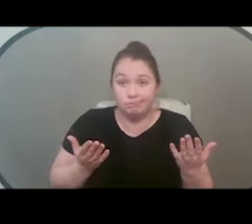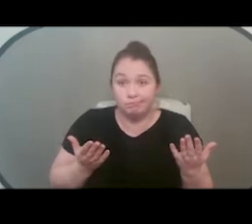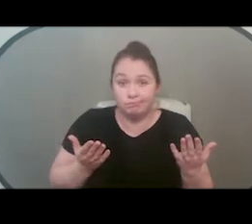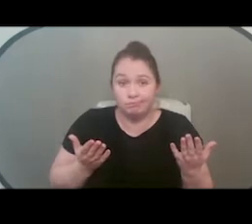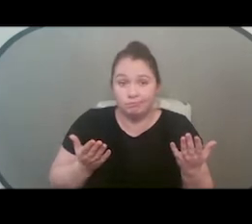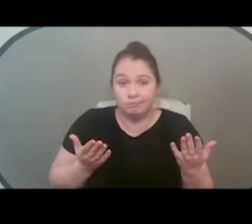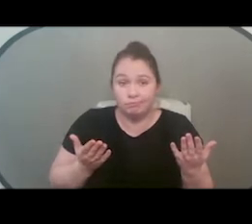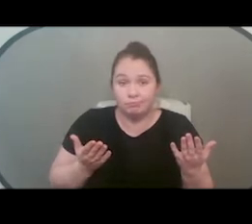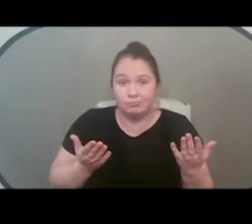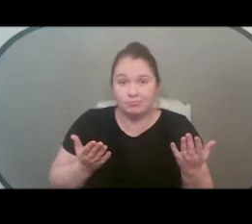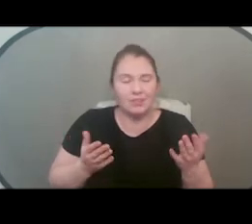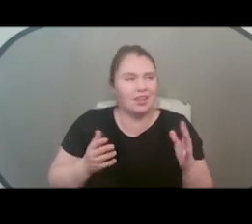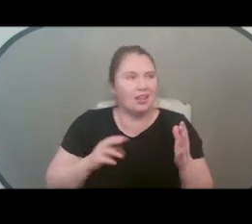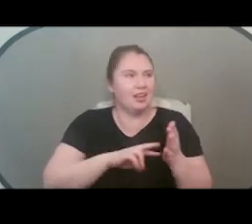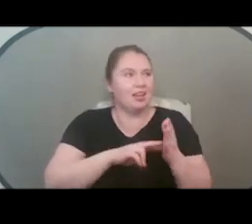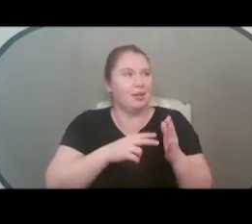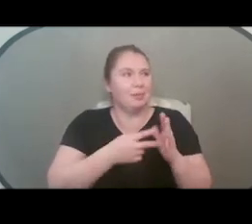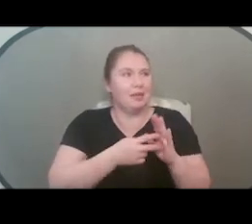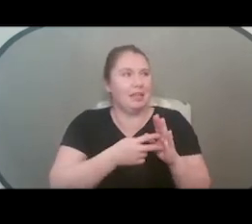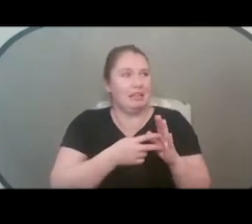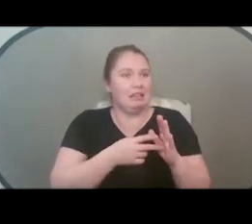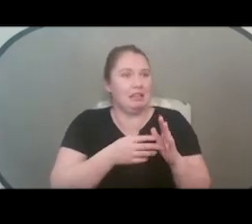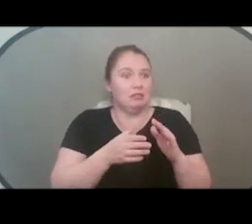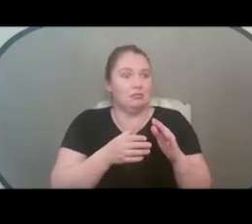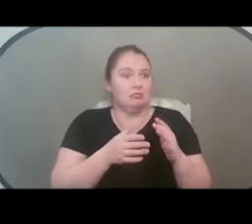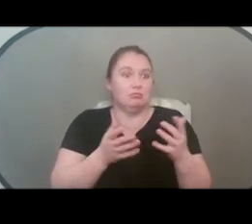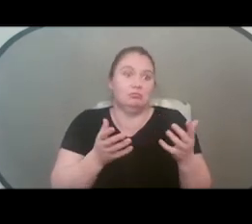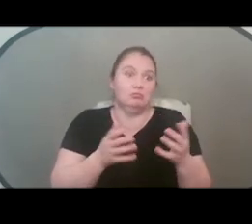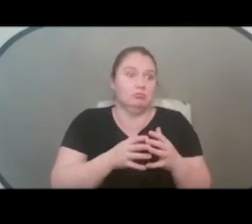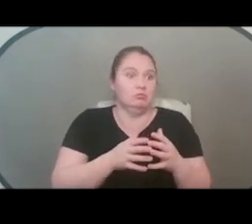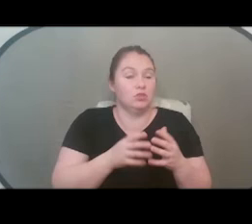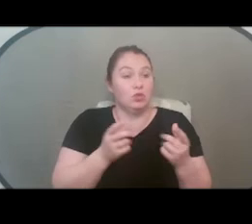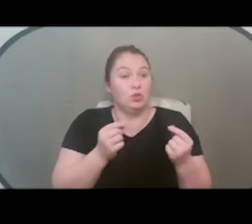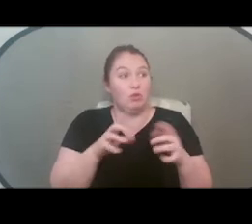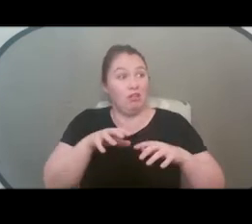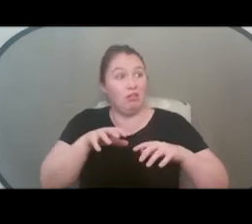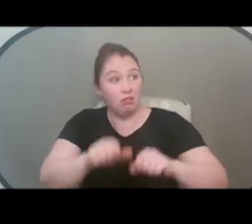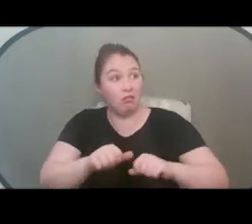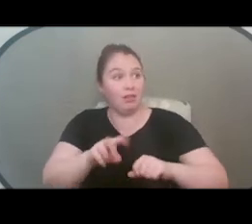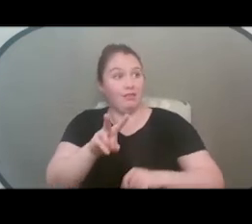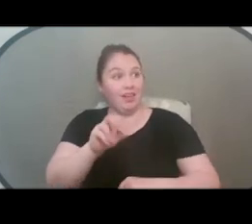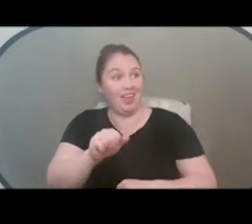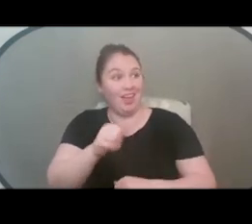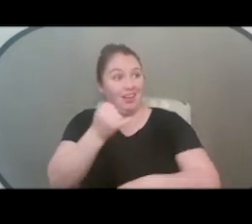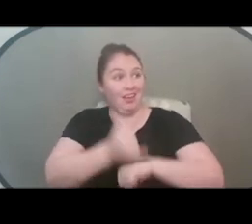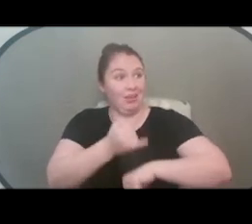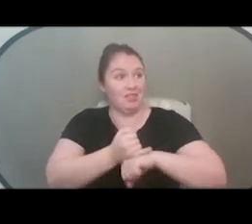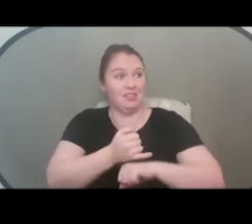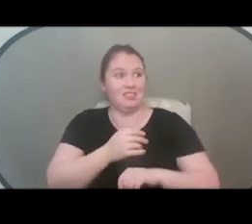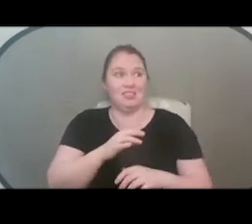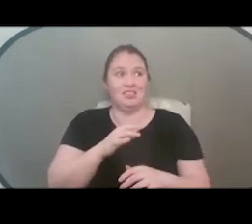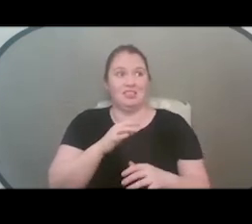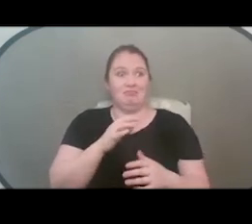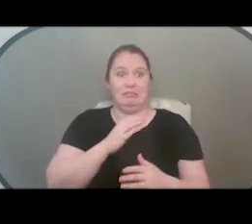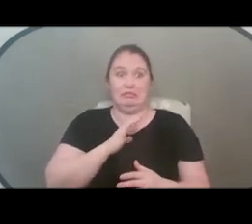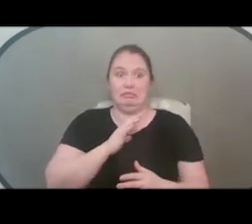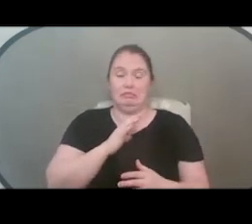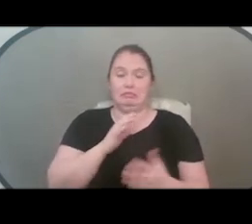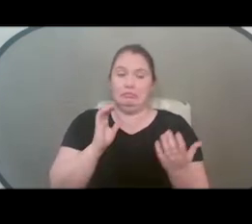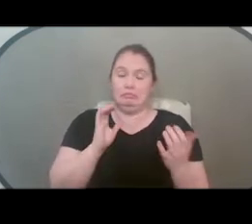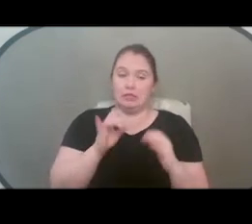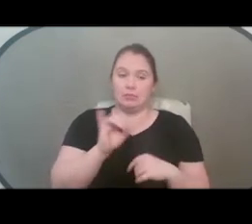besides maybe occupying the VA campus, it seems like there's not a lot of, I mean, it seems like y'all have explored it pretty well.